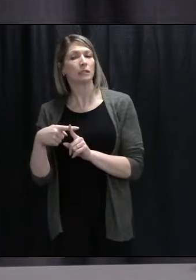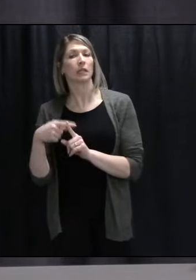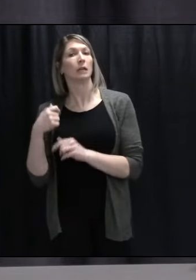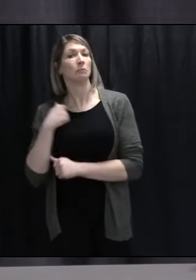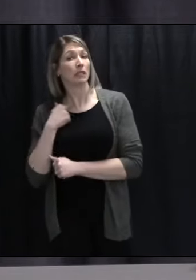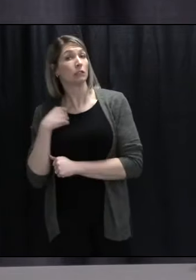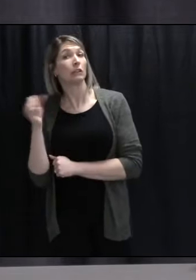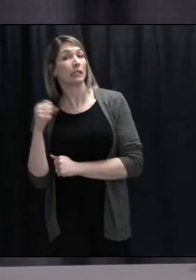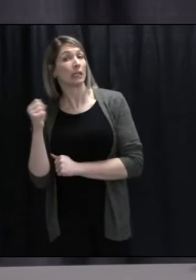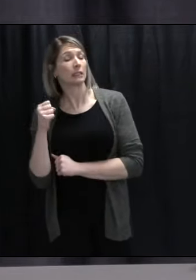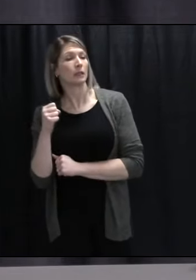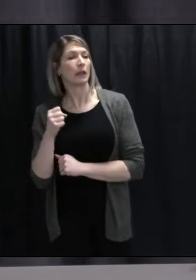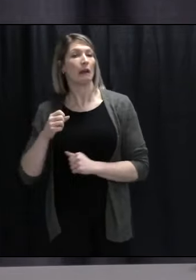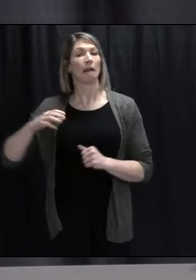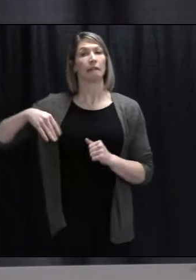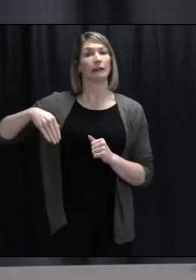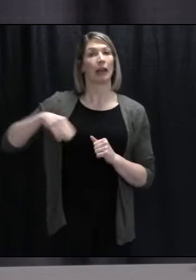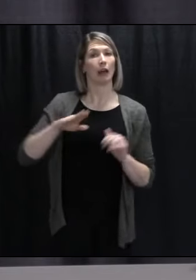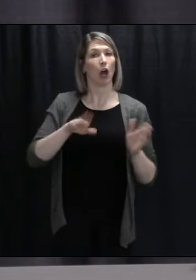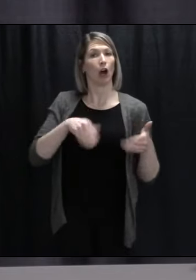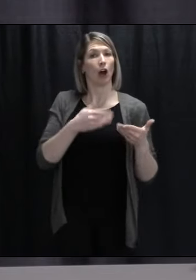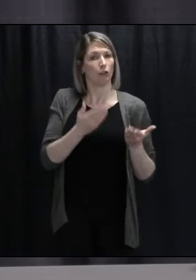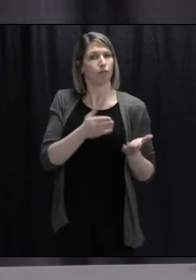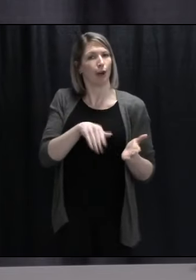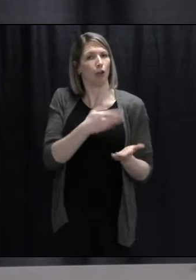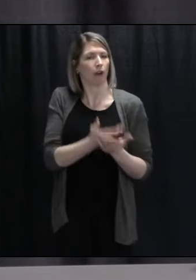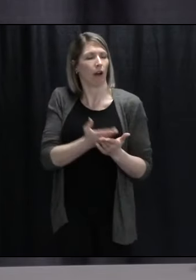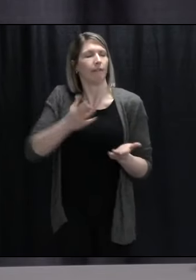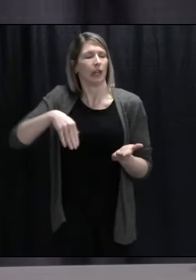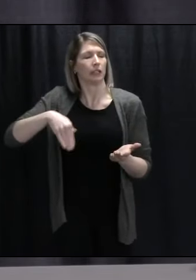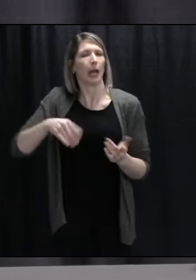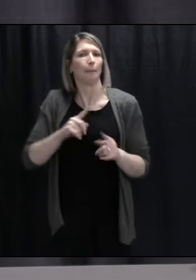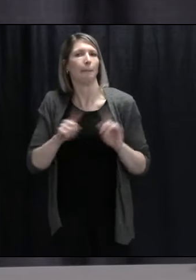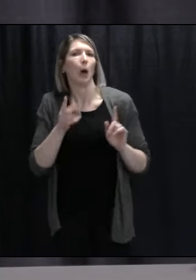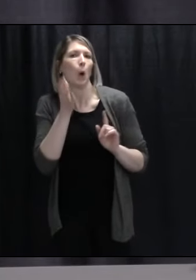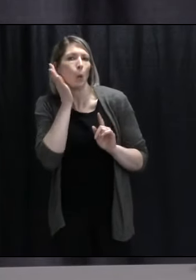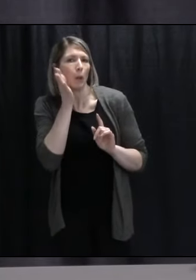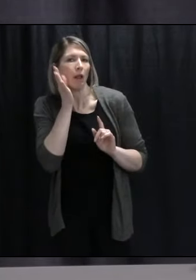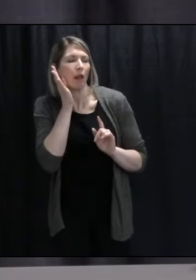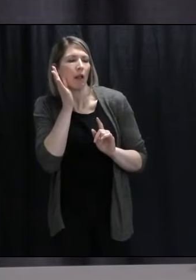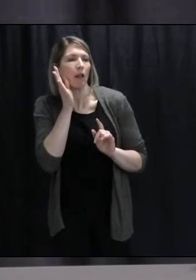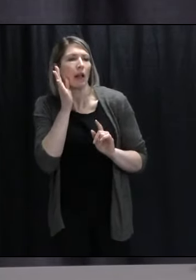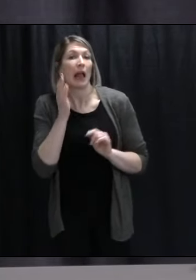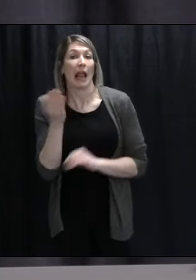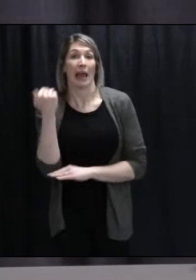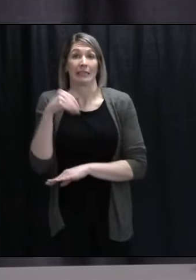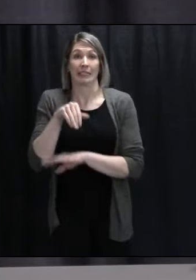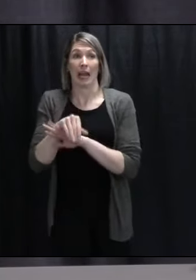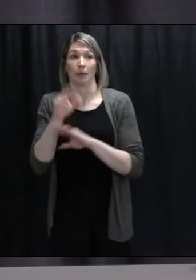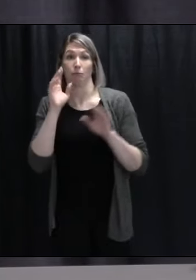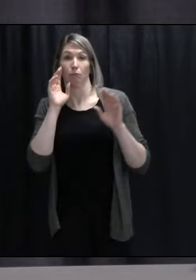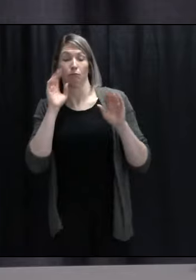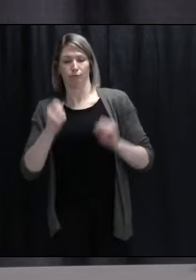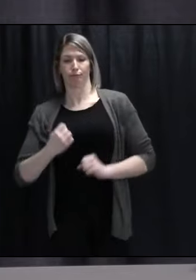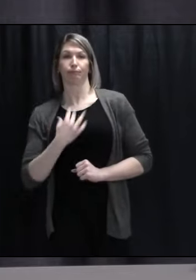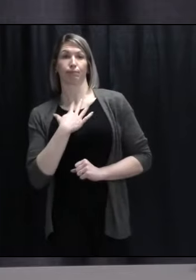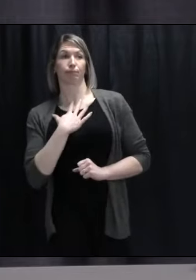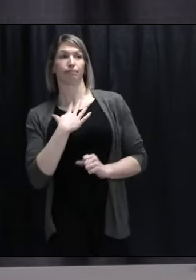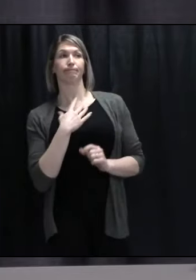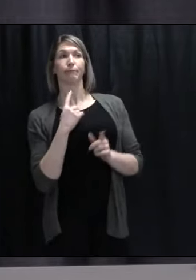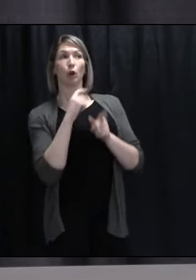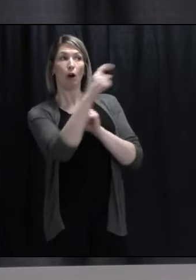Newfoundland and Labrador. That would be true for all provinces. So much of our discussion on a 2.5-hour call last night with the Prime Minister was